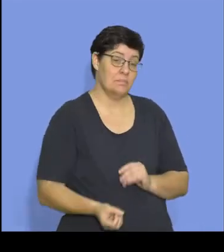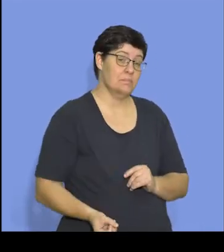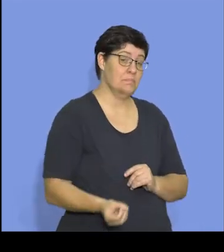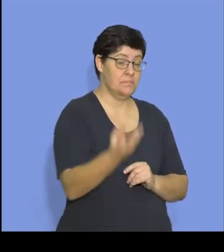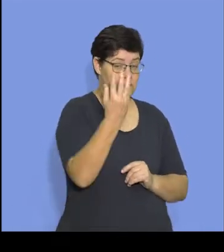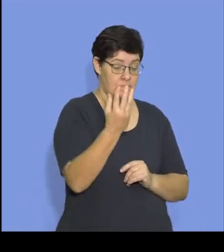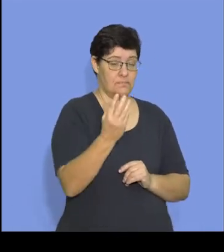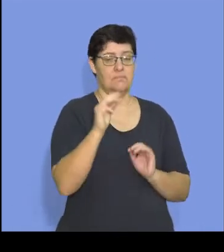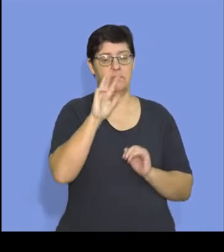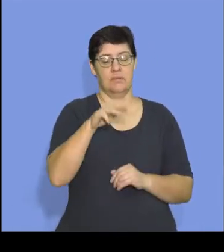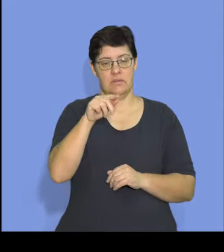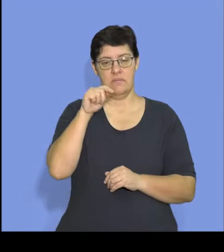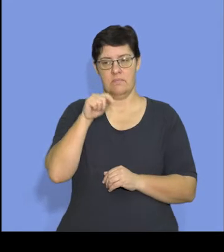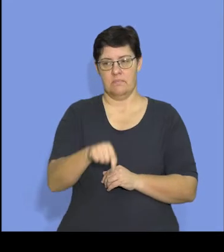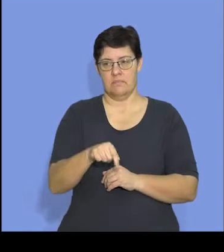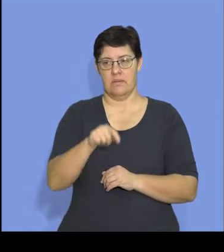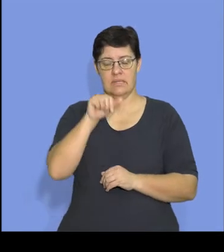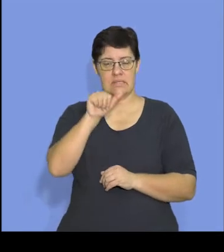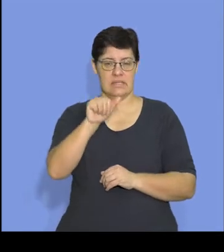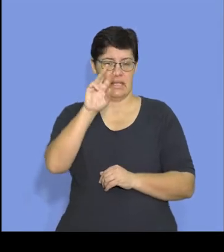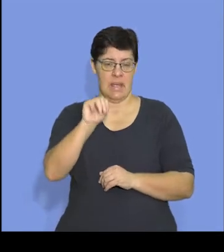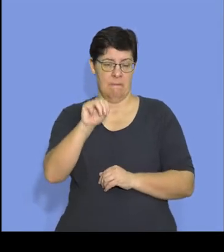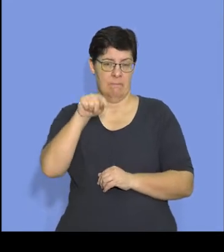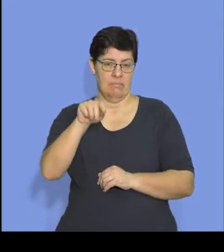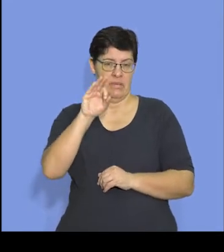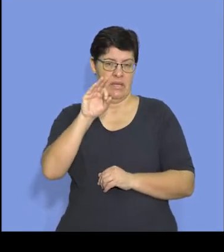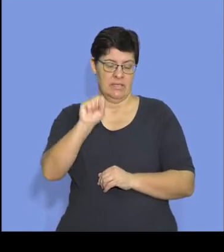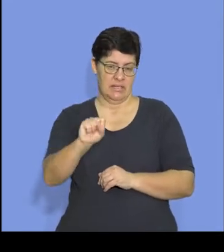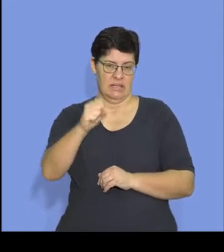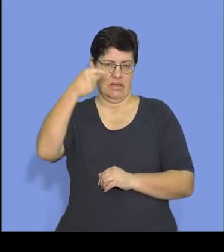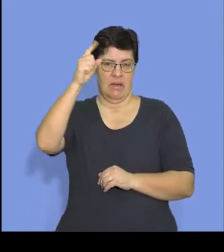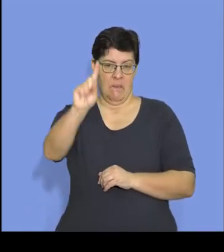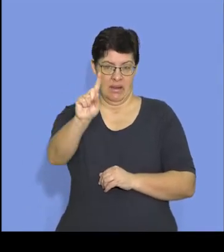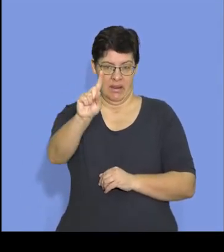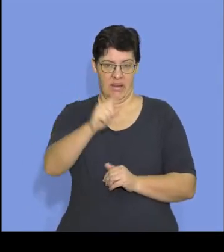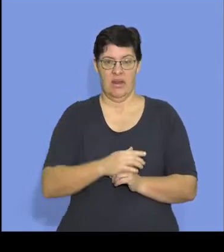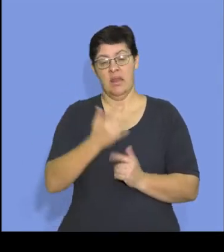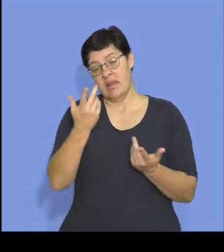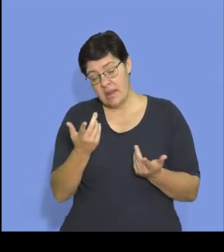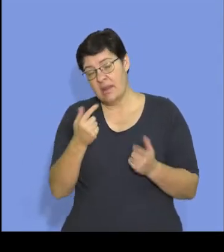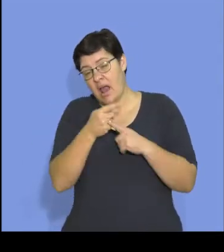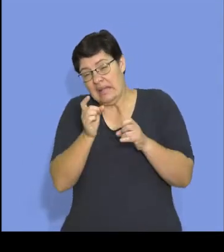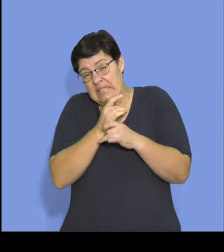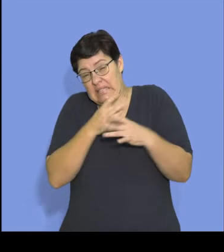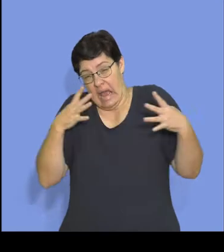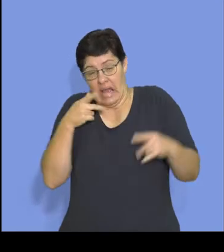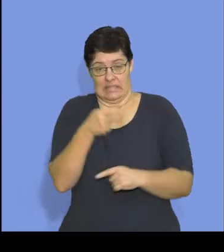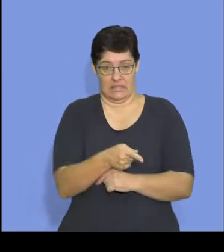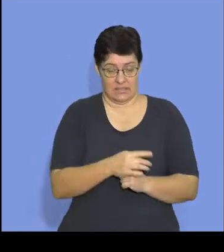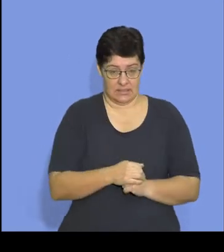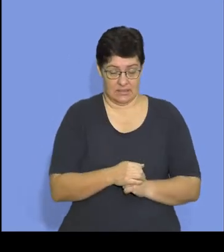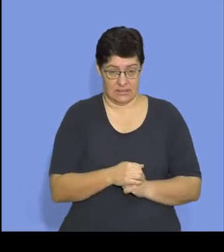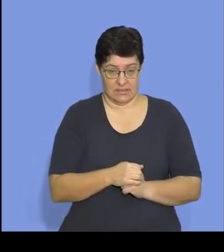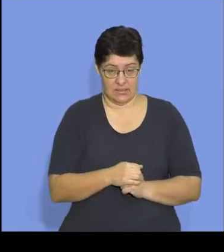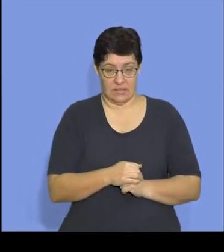upwards at 19,6 meters per second. So that is my initial velocity.